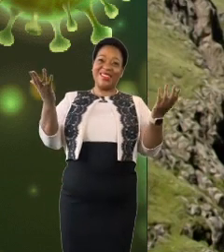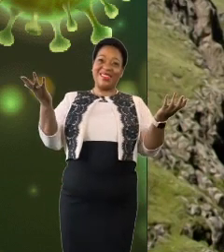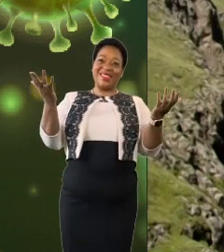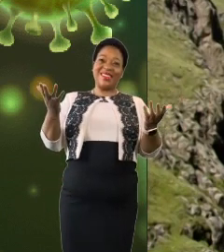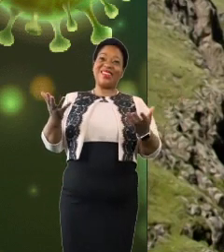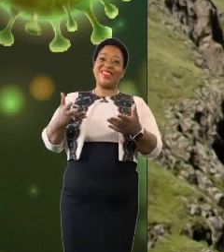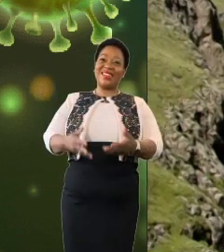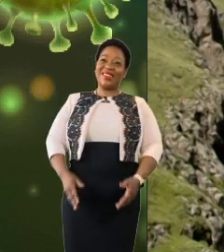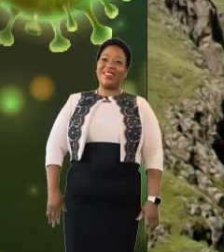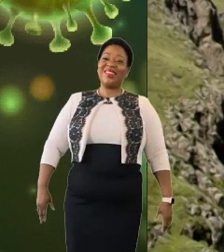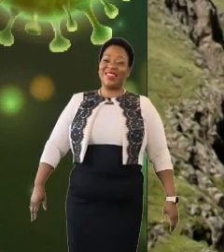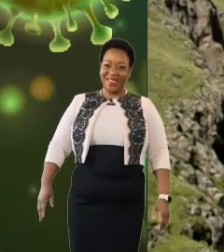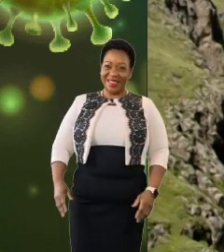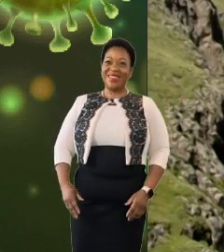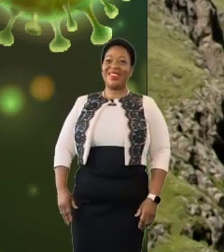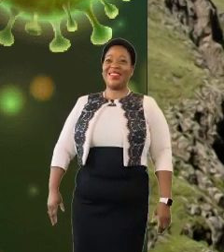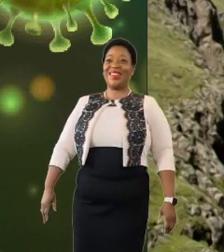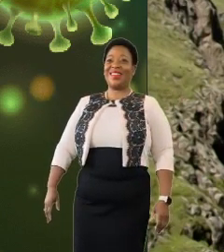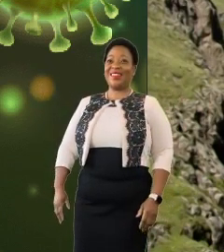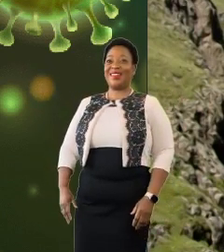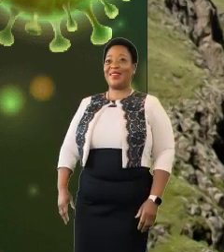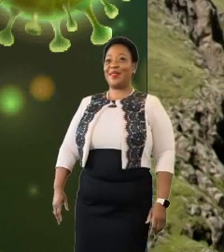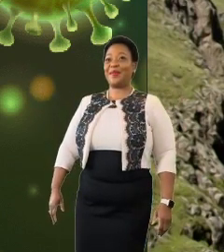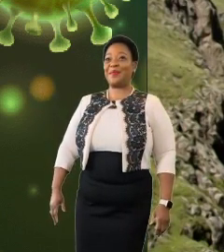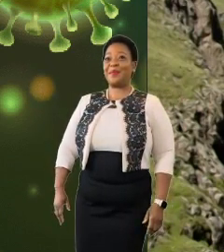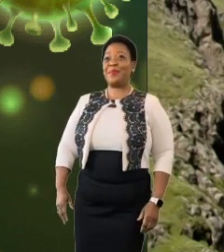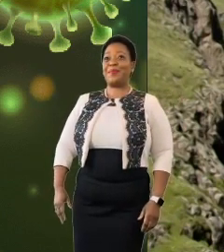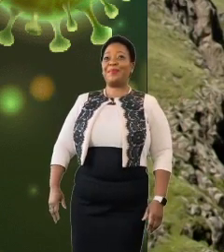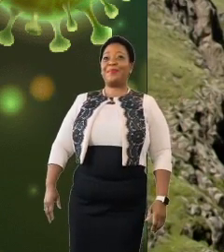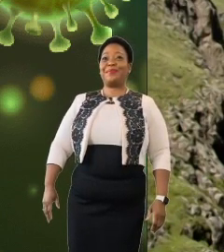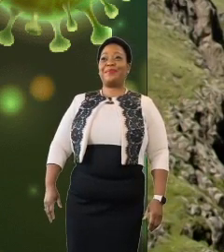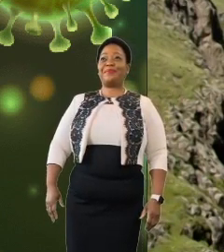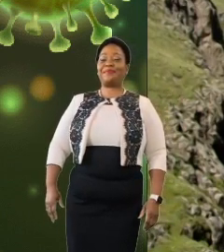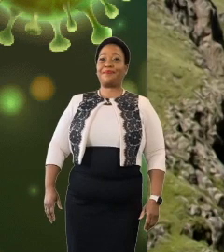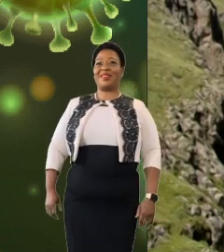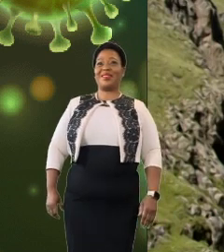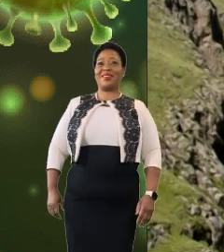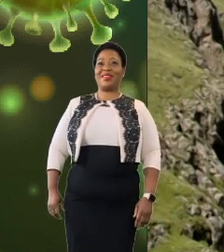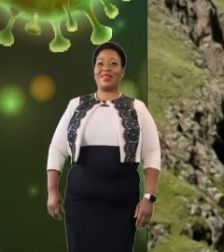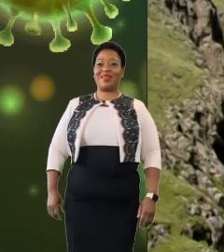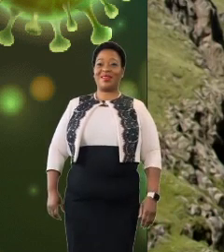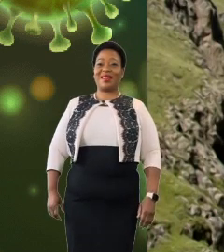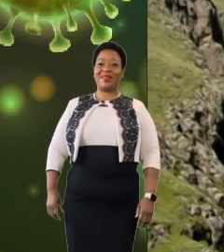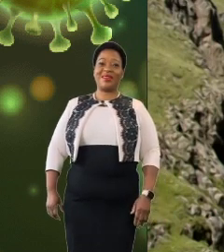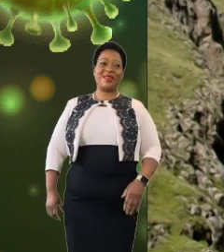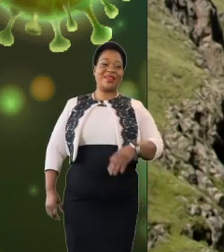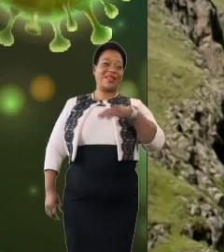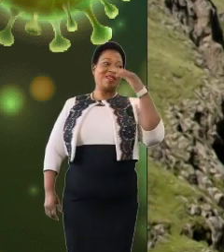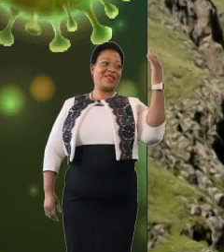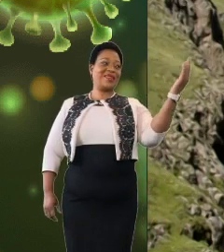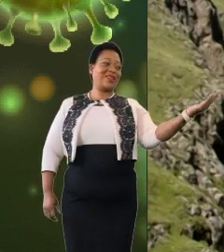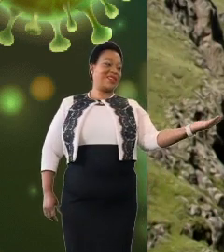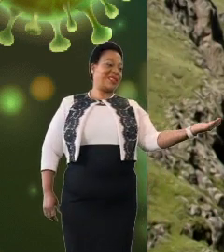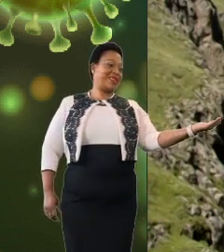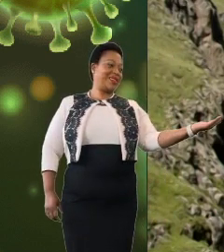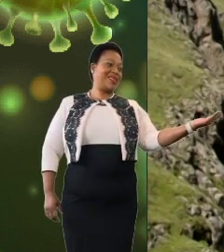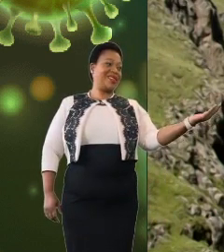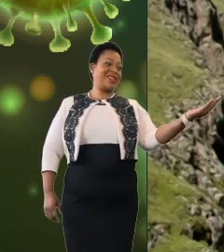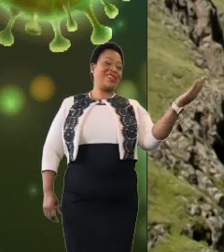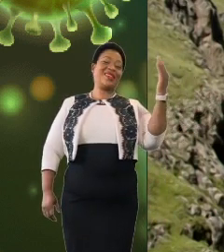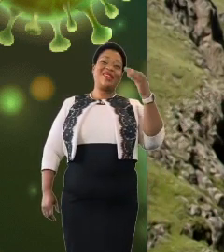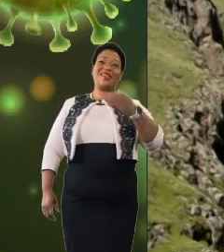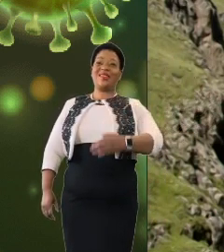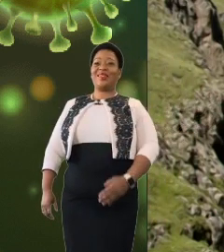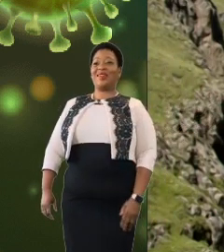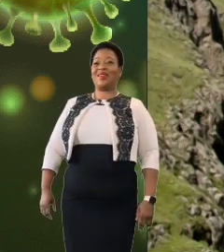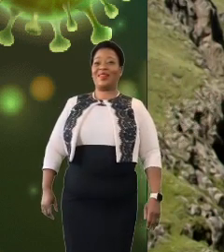the moment with the Annexure A. I think that would be really a good